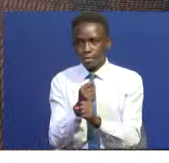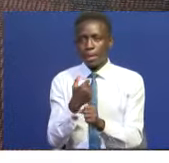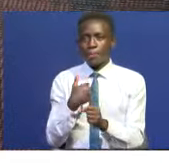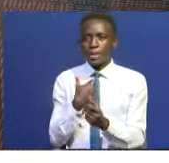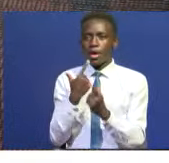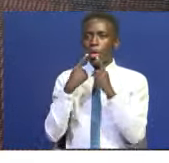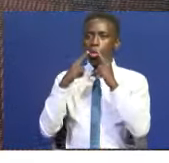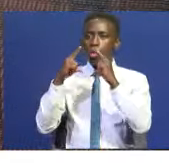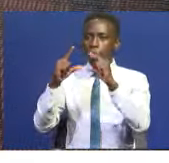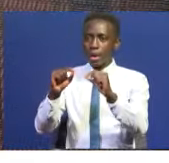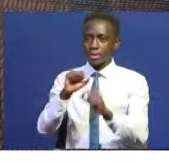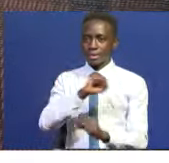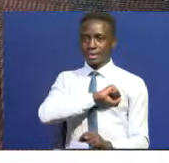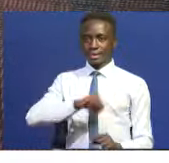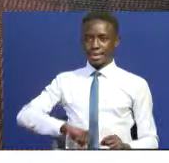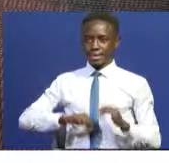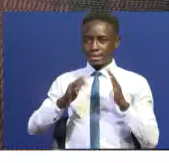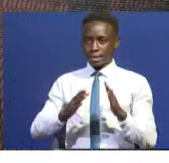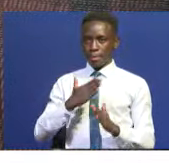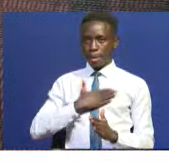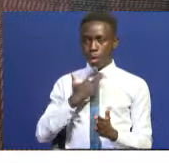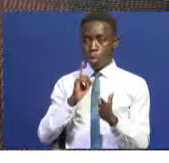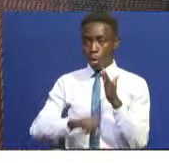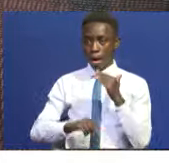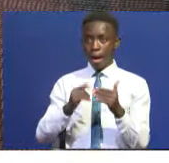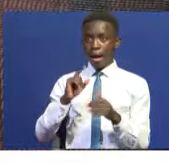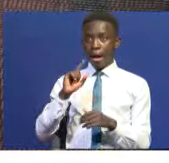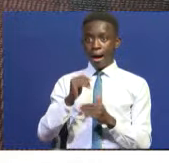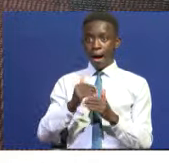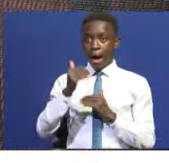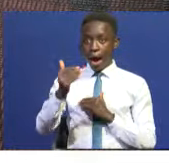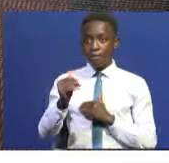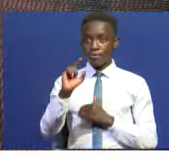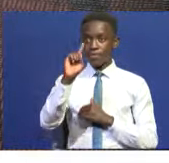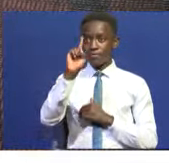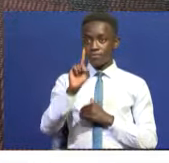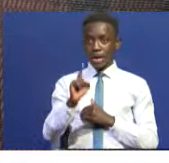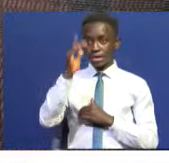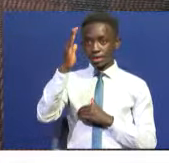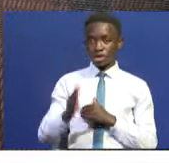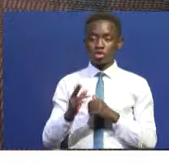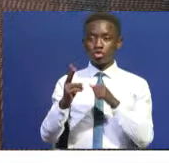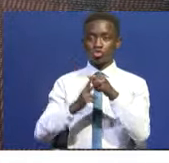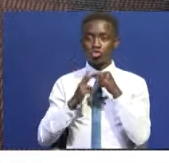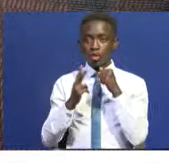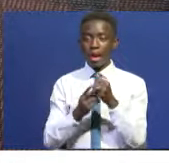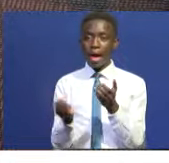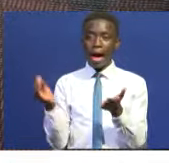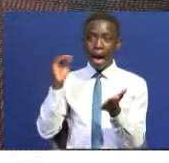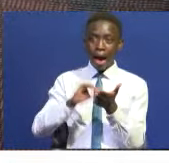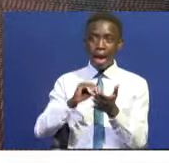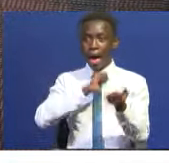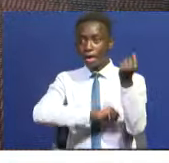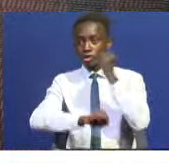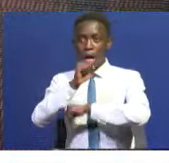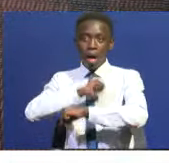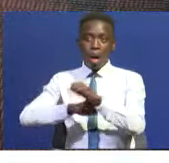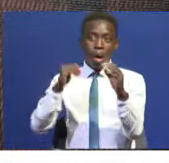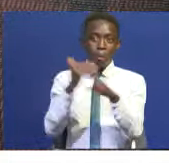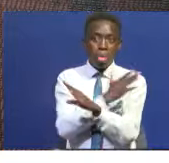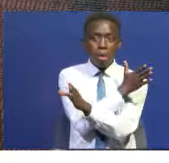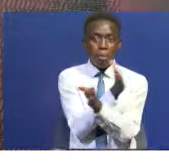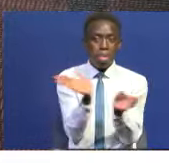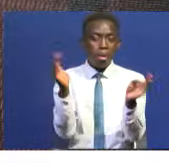that after 1st of July, you will not hear about this monkey business in Mara. We are going to put